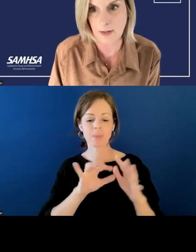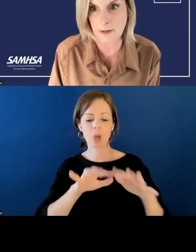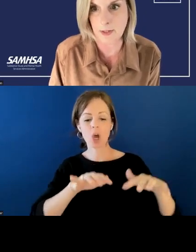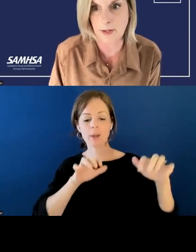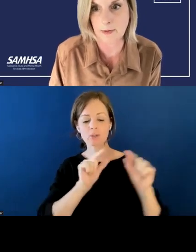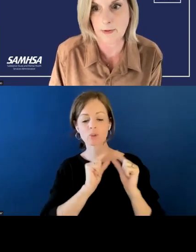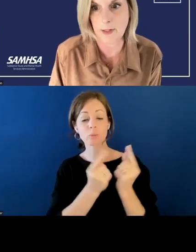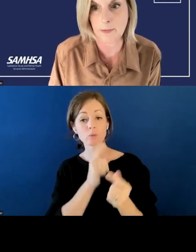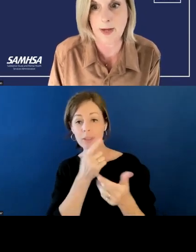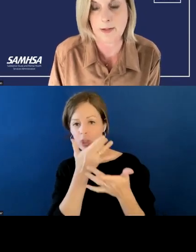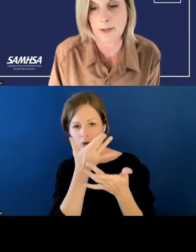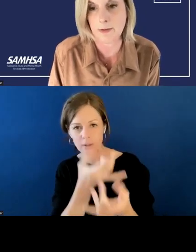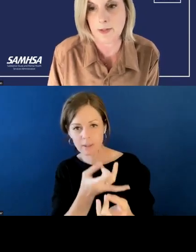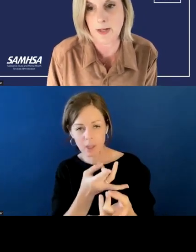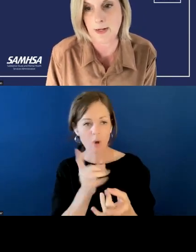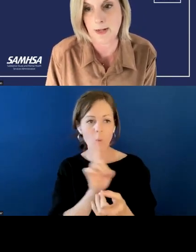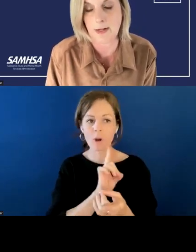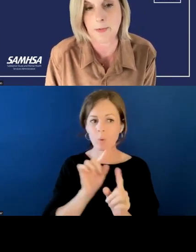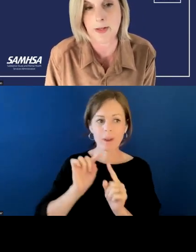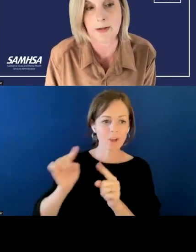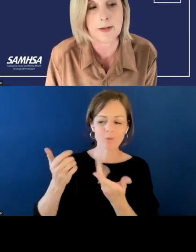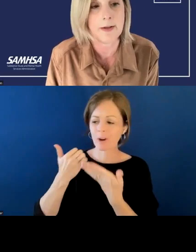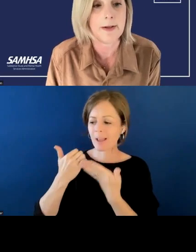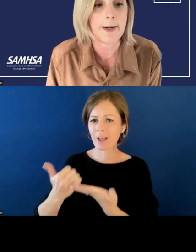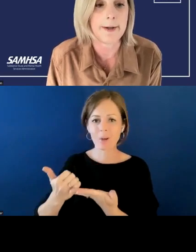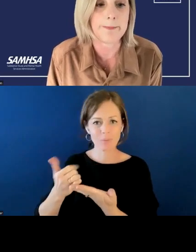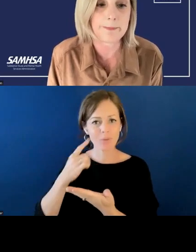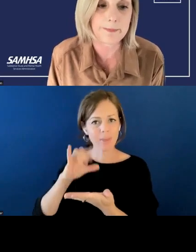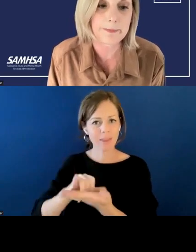in that. You know, where do I go for help with that too? And does 988 help with that?